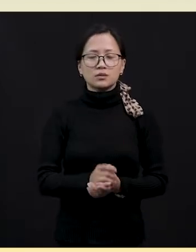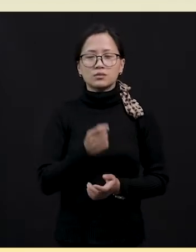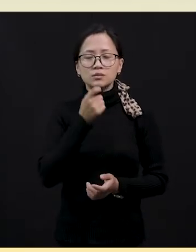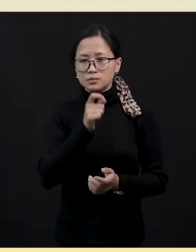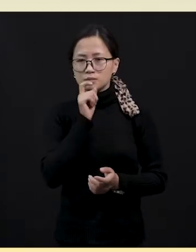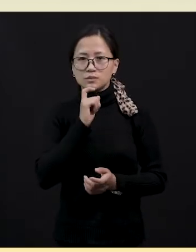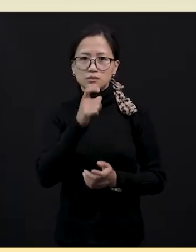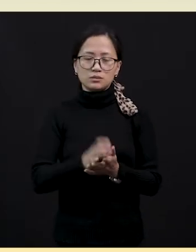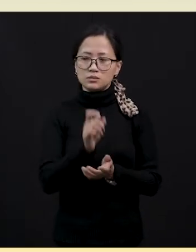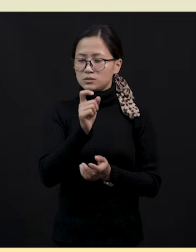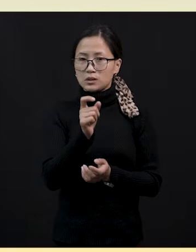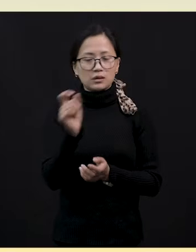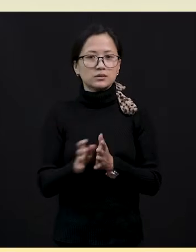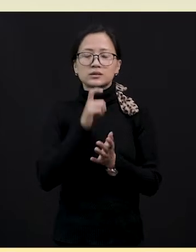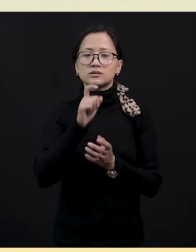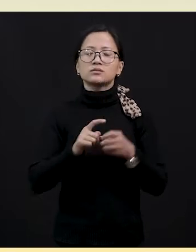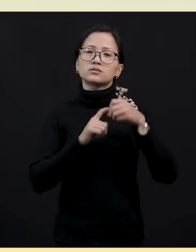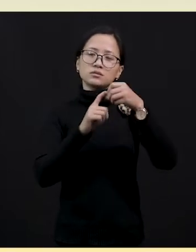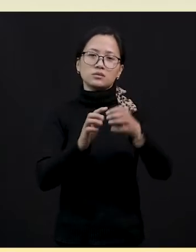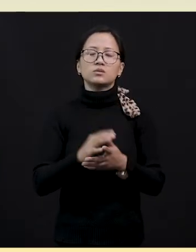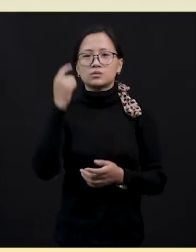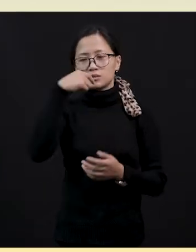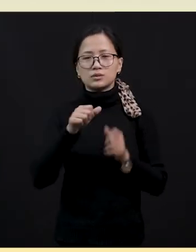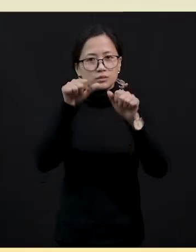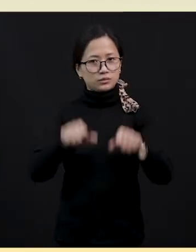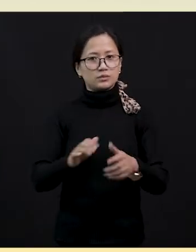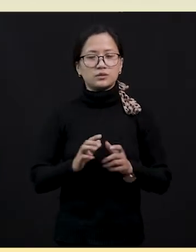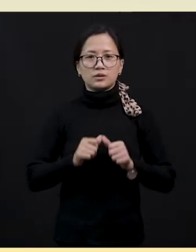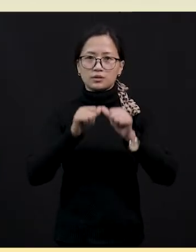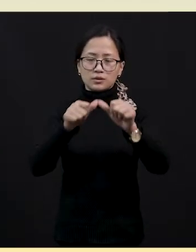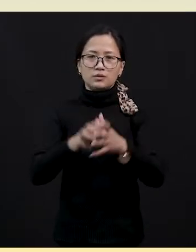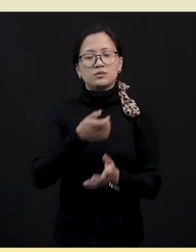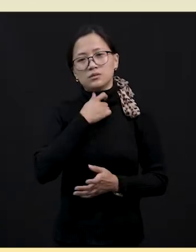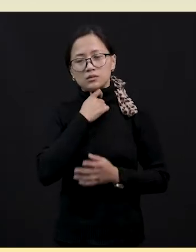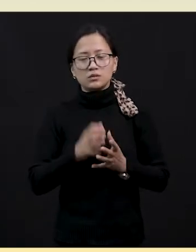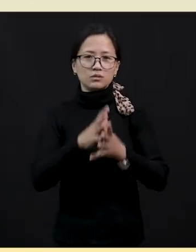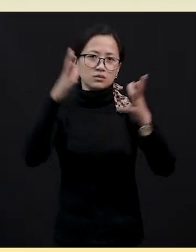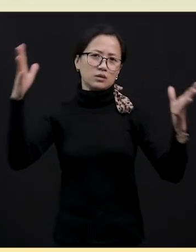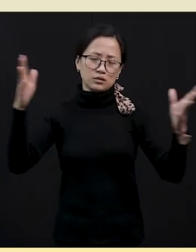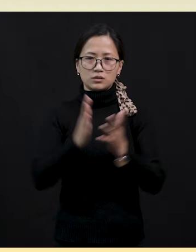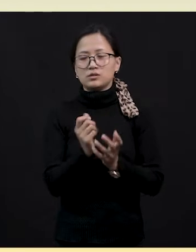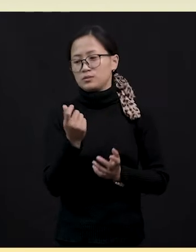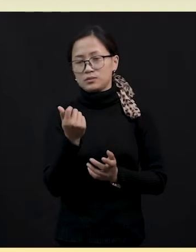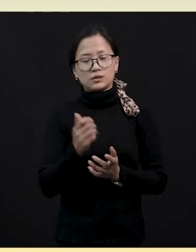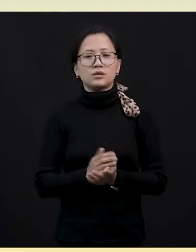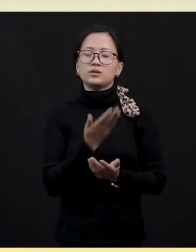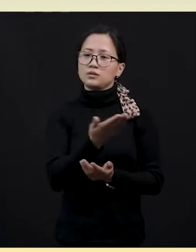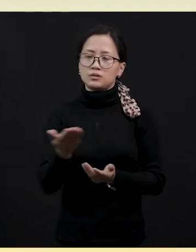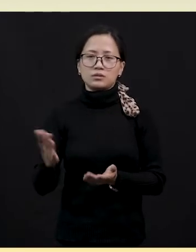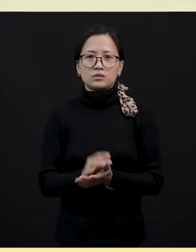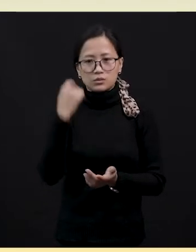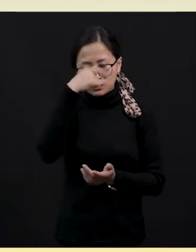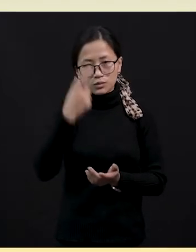around asking these questions, and whoever is able to give me the answers, he promised a large sum of money to them